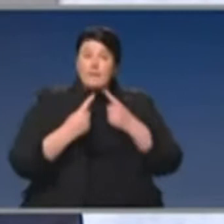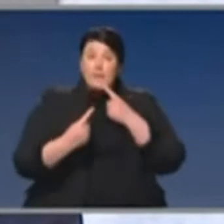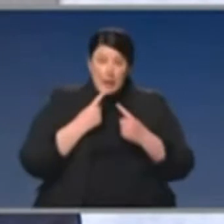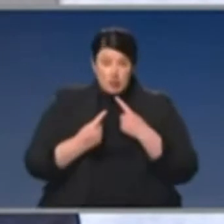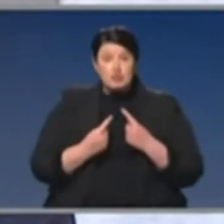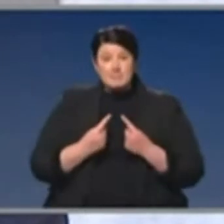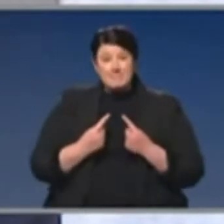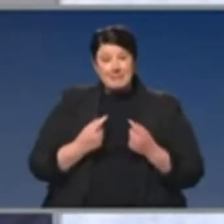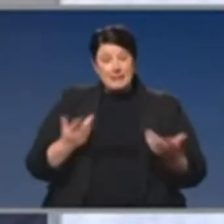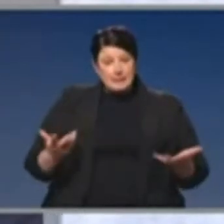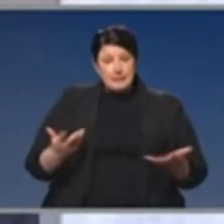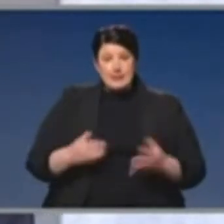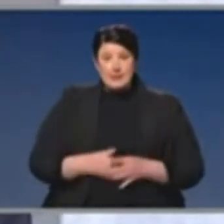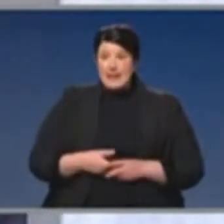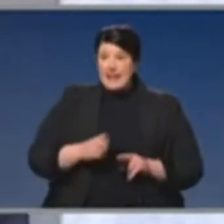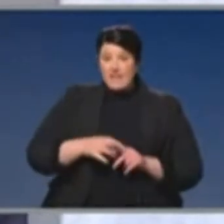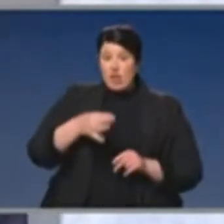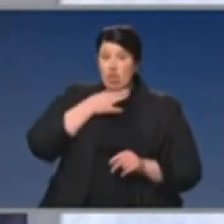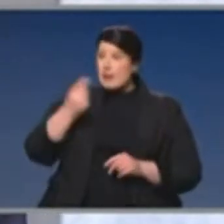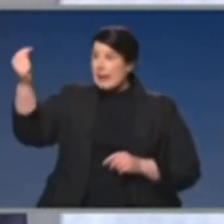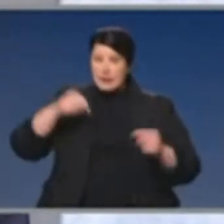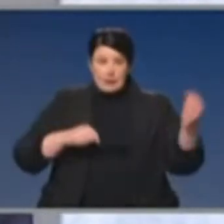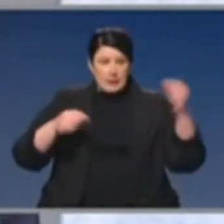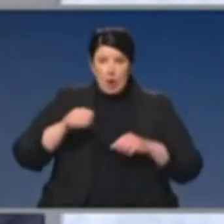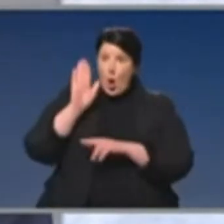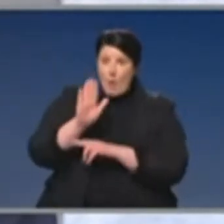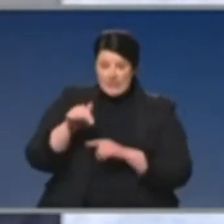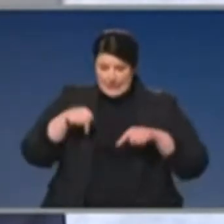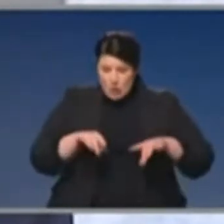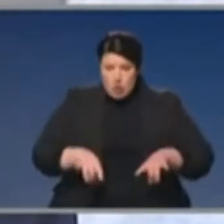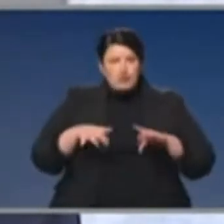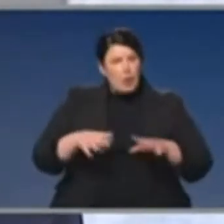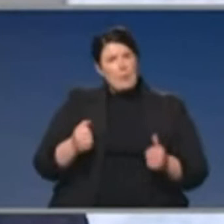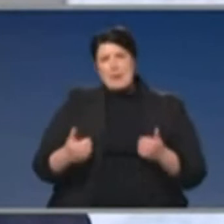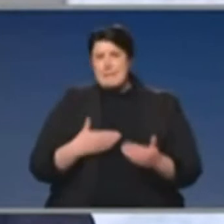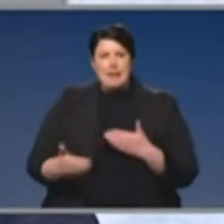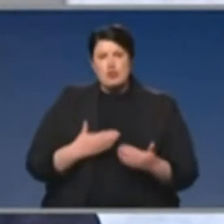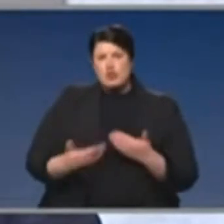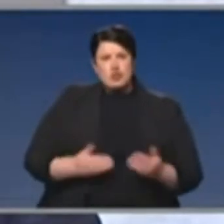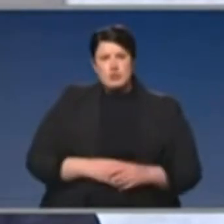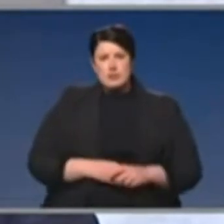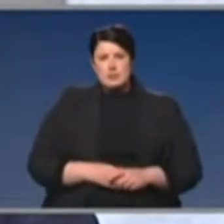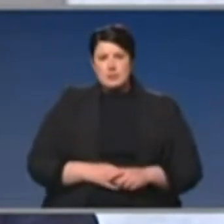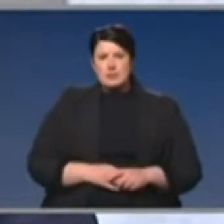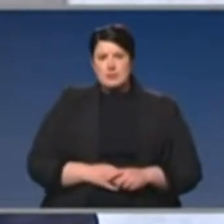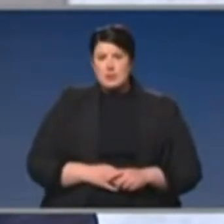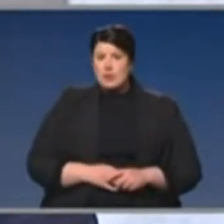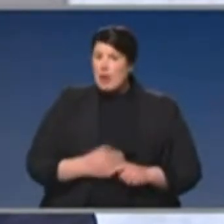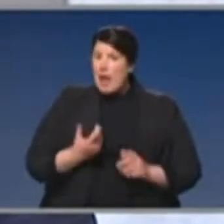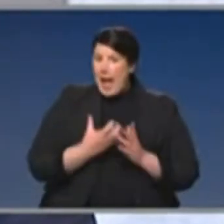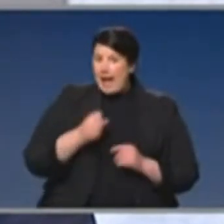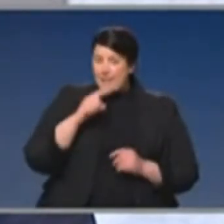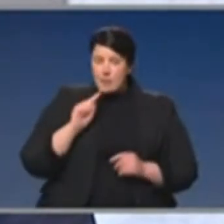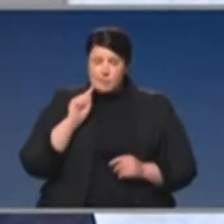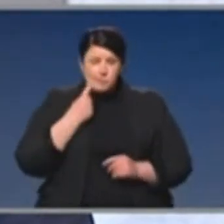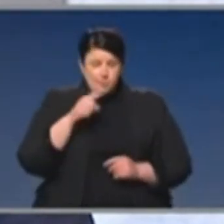that, wherever the threat comes from, we've got to be able to deal with it. And there are many state actors who are active in this space, and we have